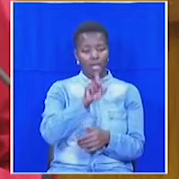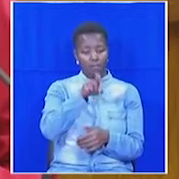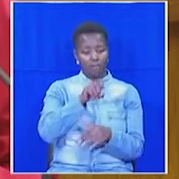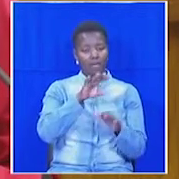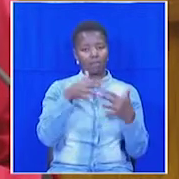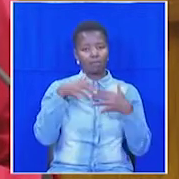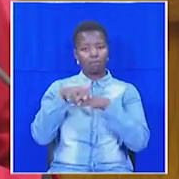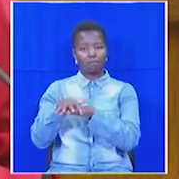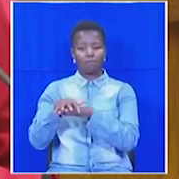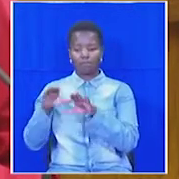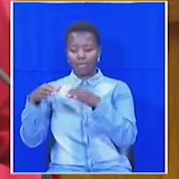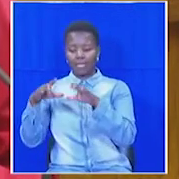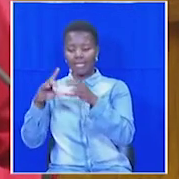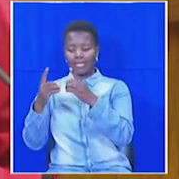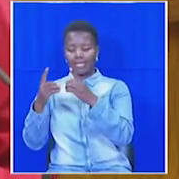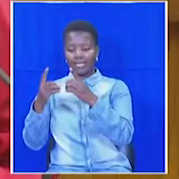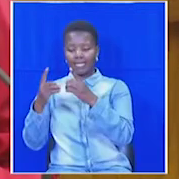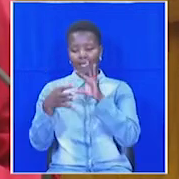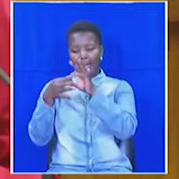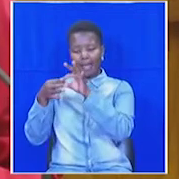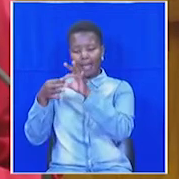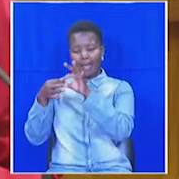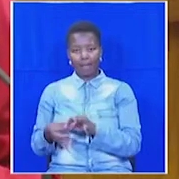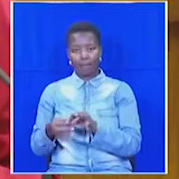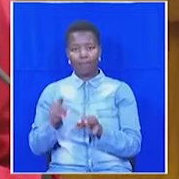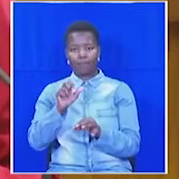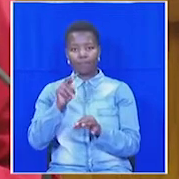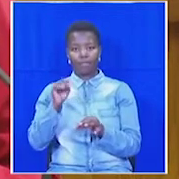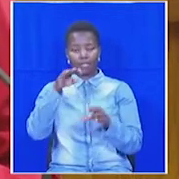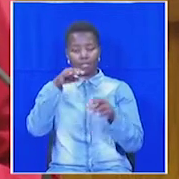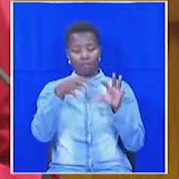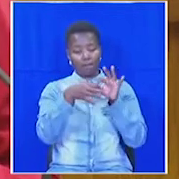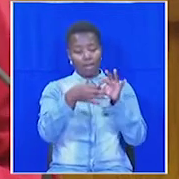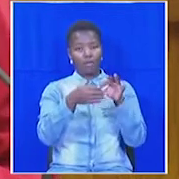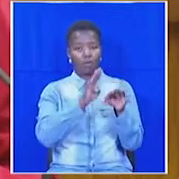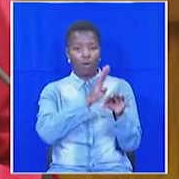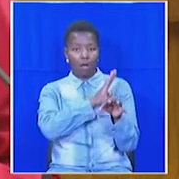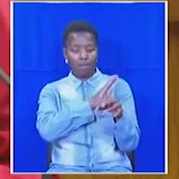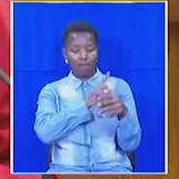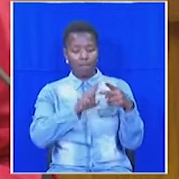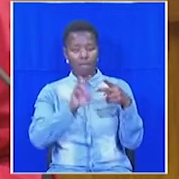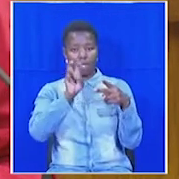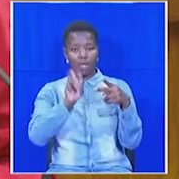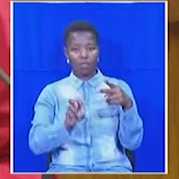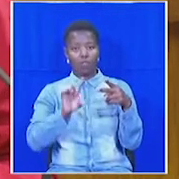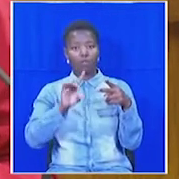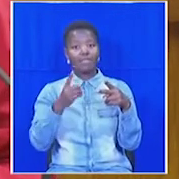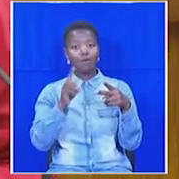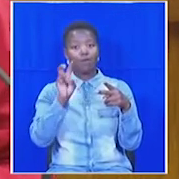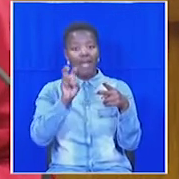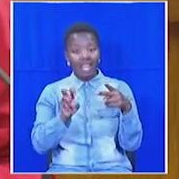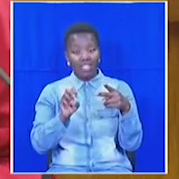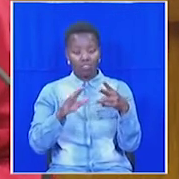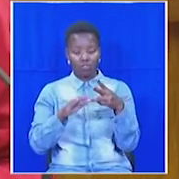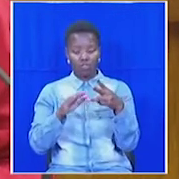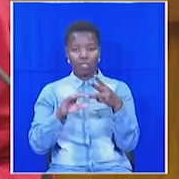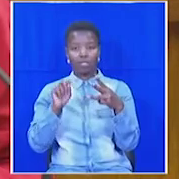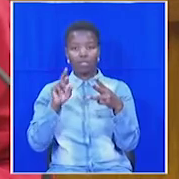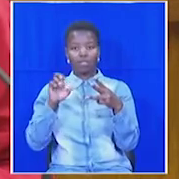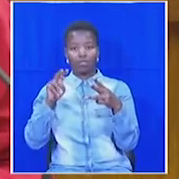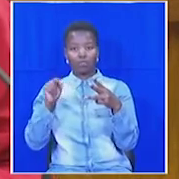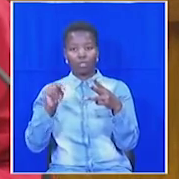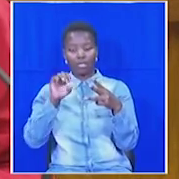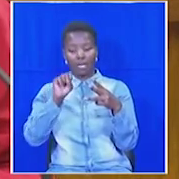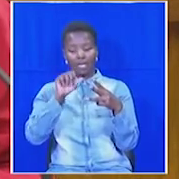to line function departments. Denel must go to defense, ESCOM to energy, Transnet and